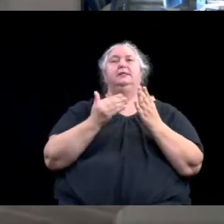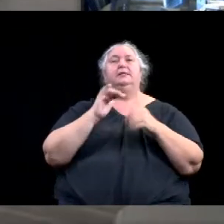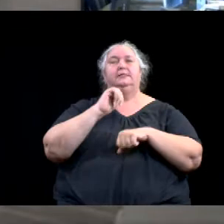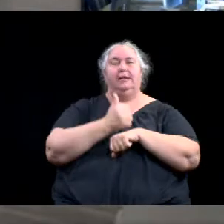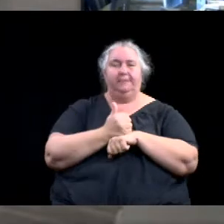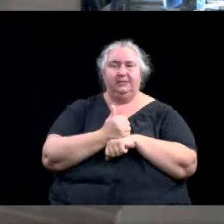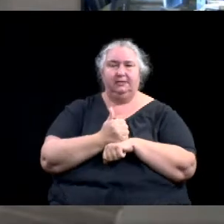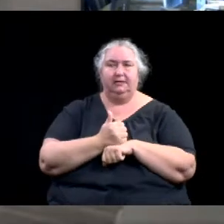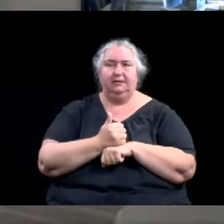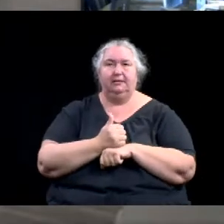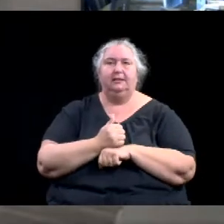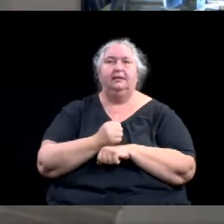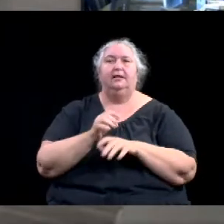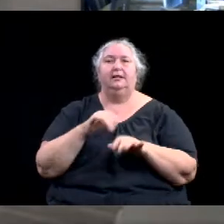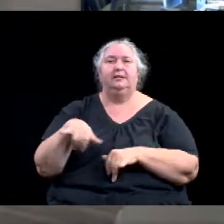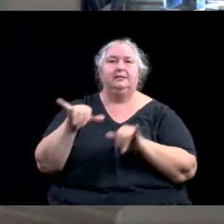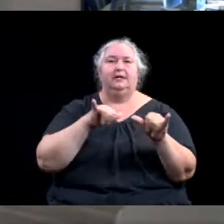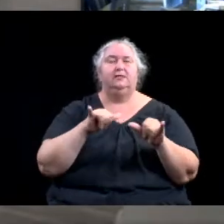a presentation remotely.